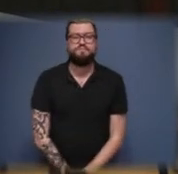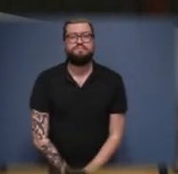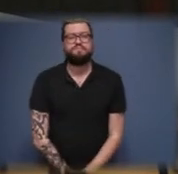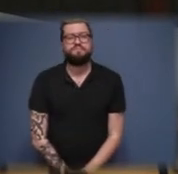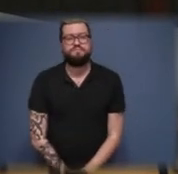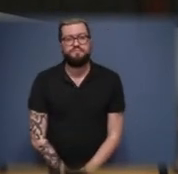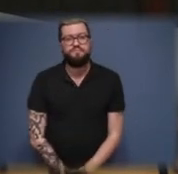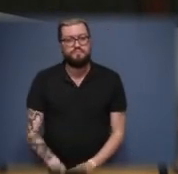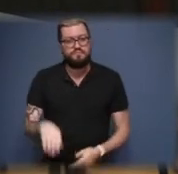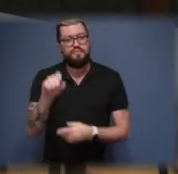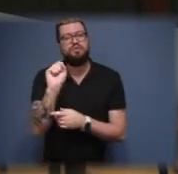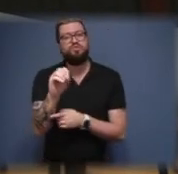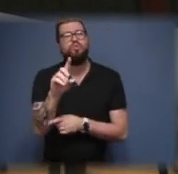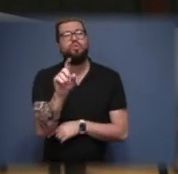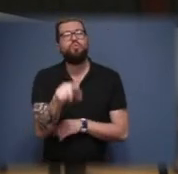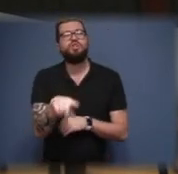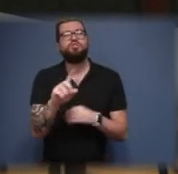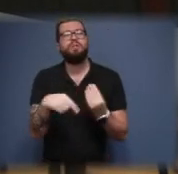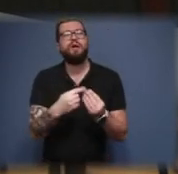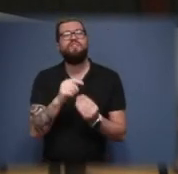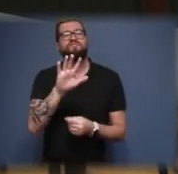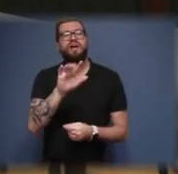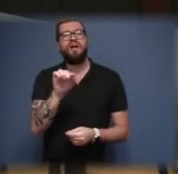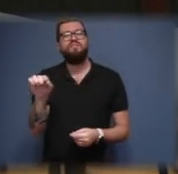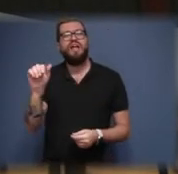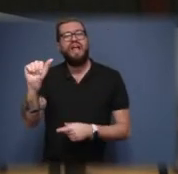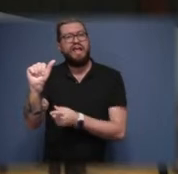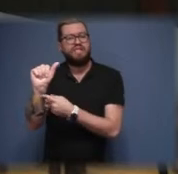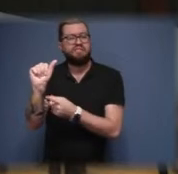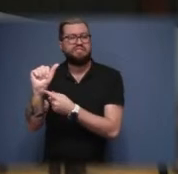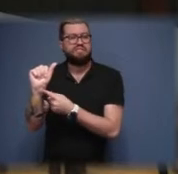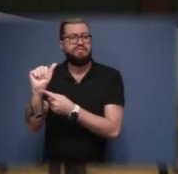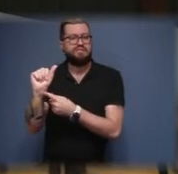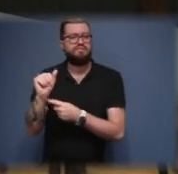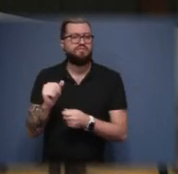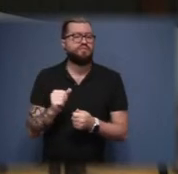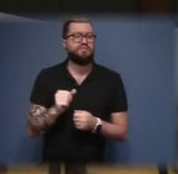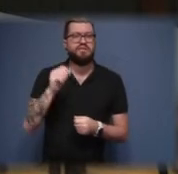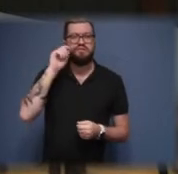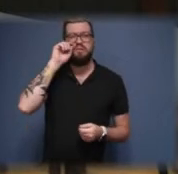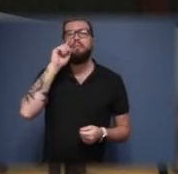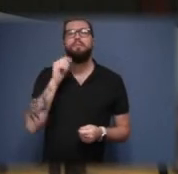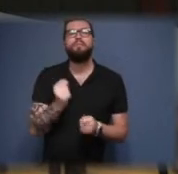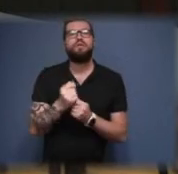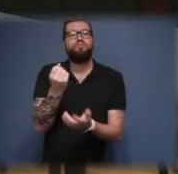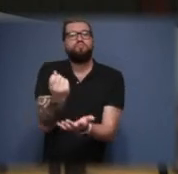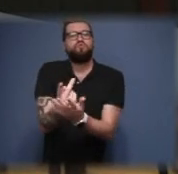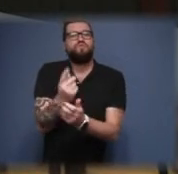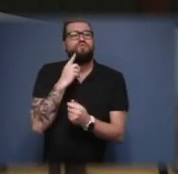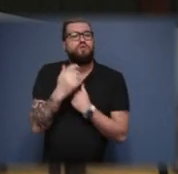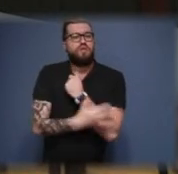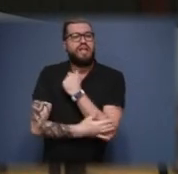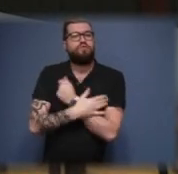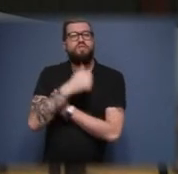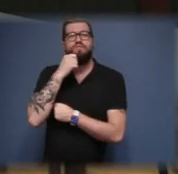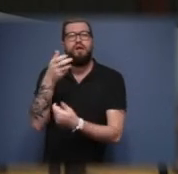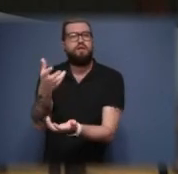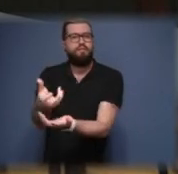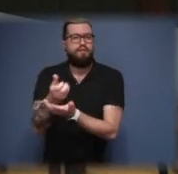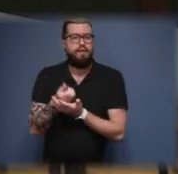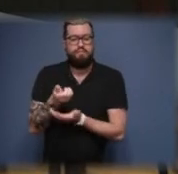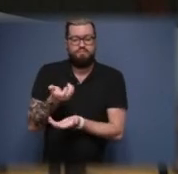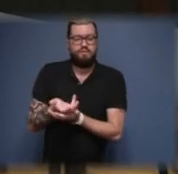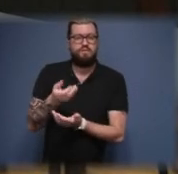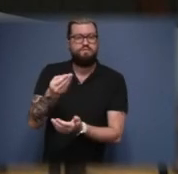So, question about 5A. To approve donation to the county of unclaimed funds